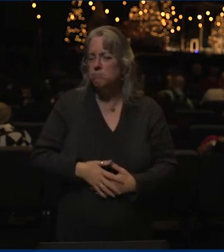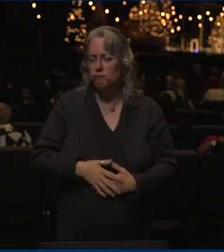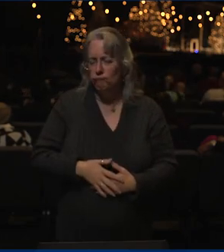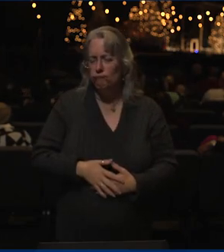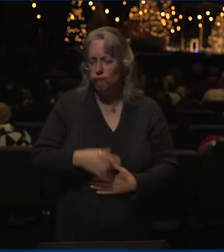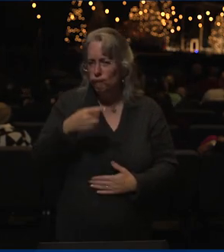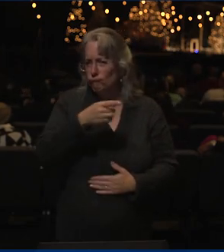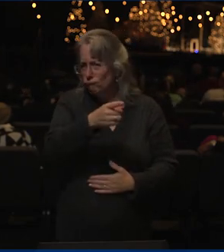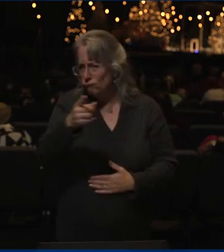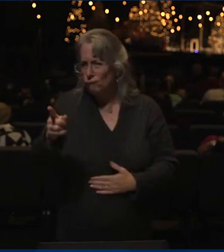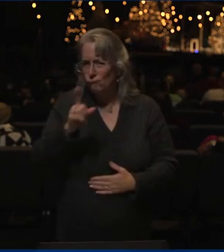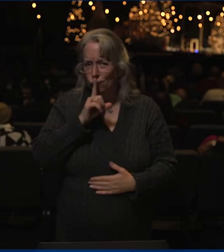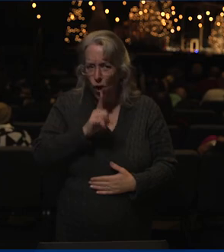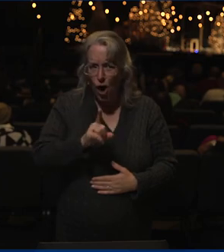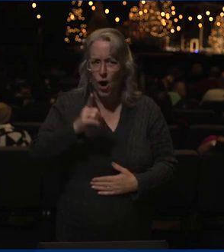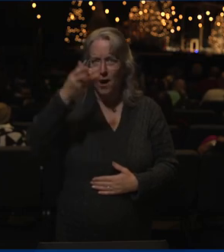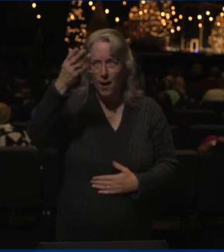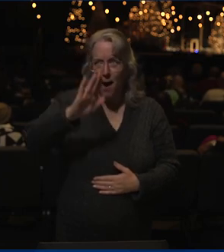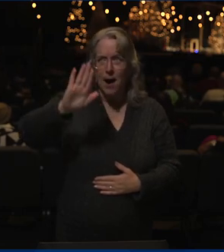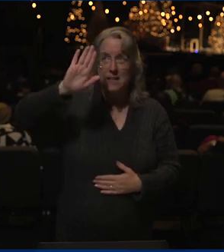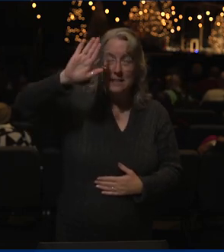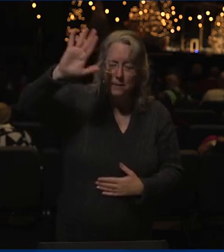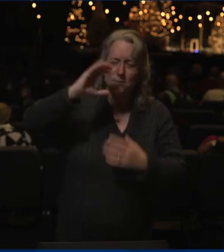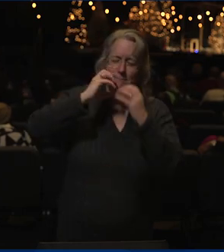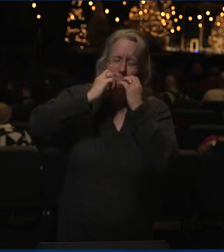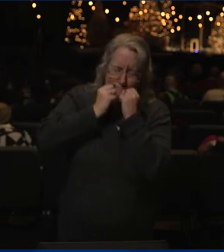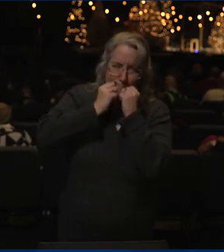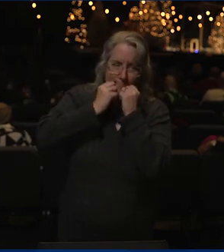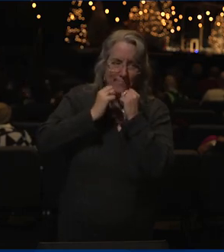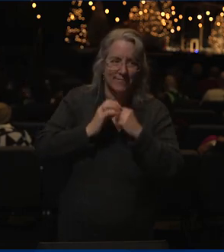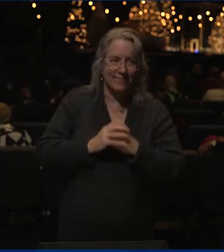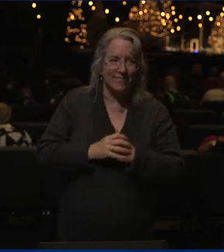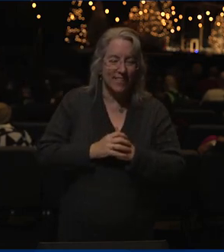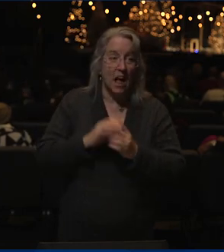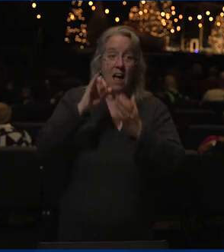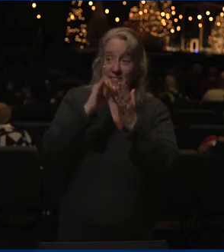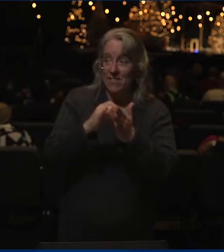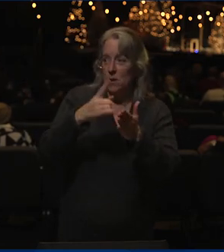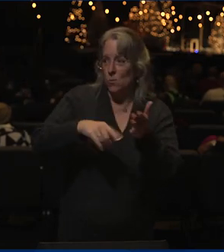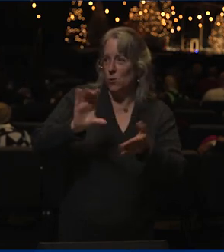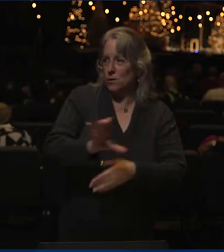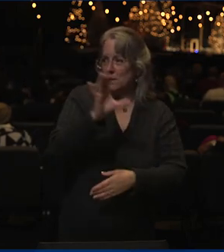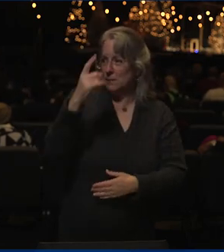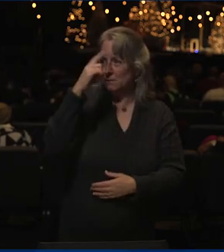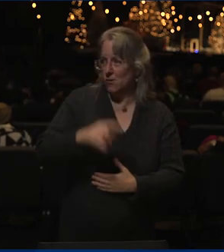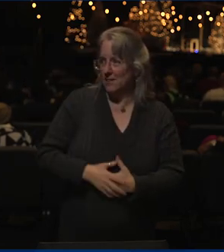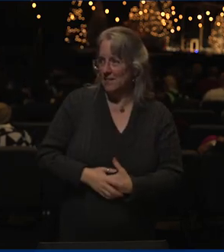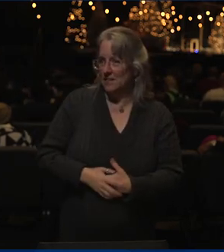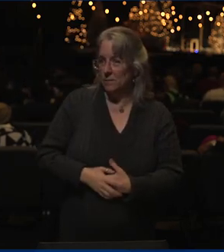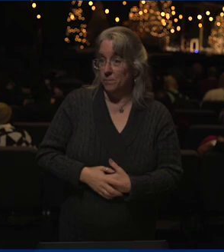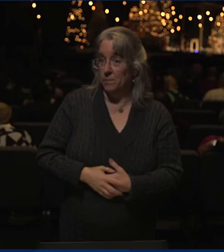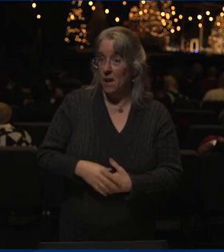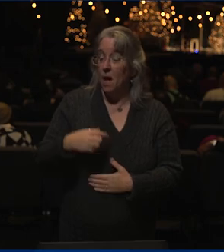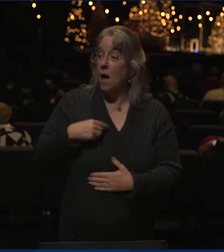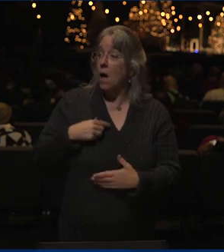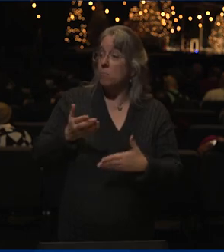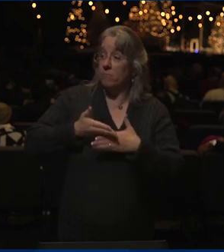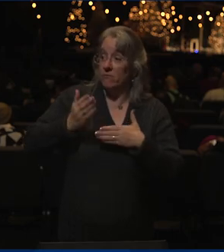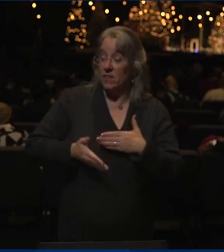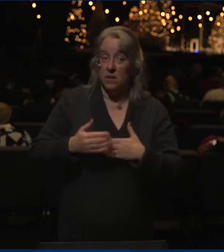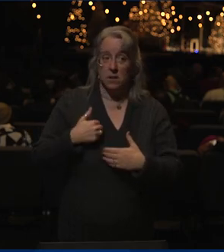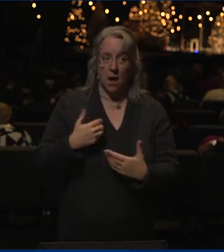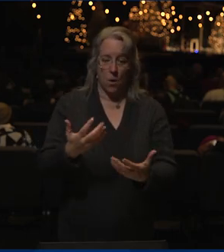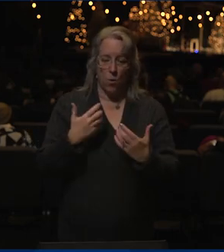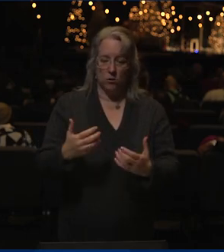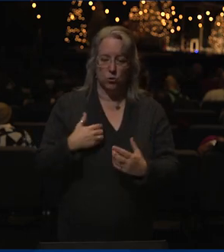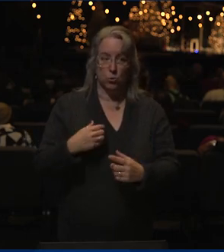treasure. That's what Christmas is all about. Now, as I end, in just a moment, I'm going to light the